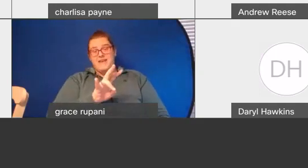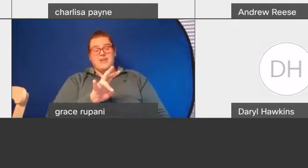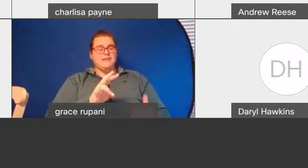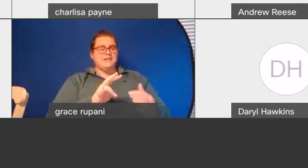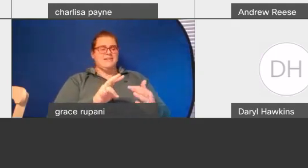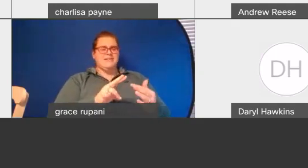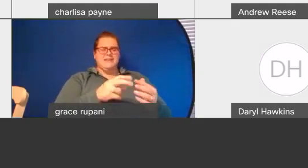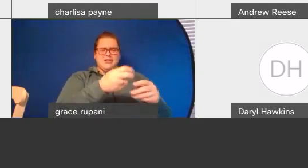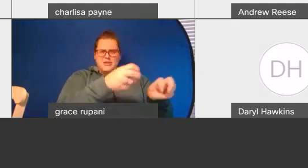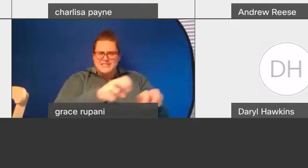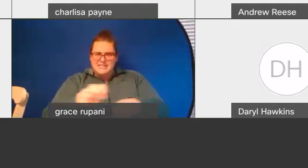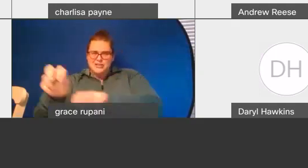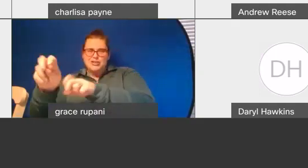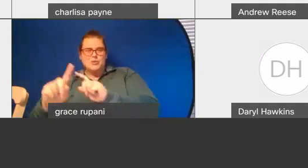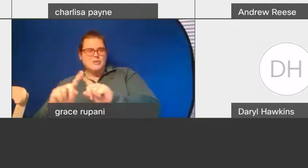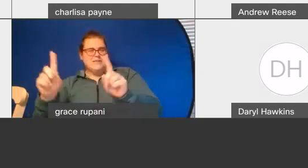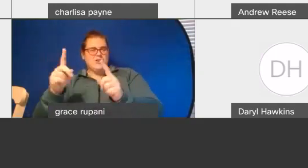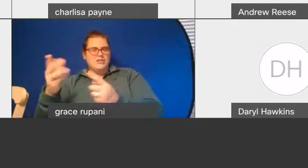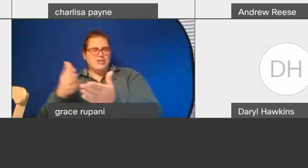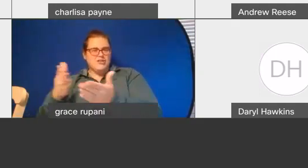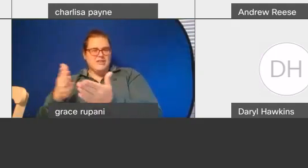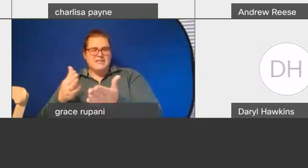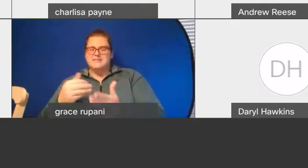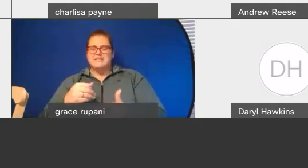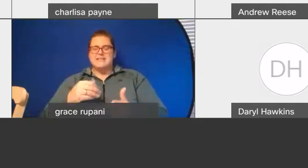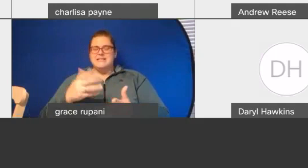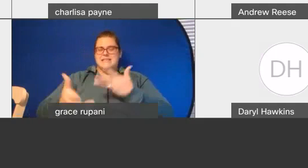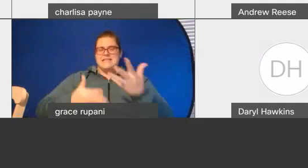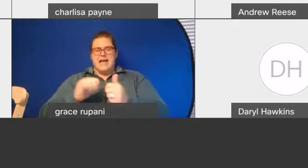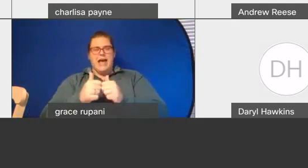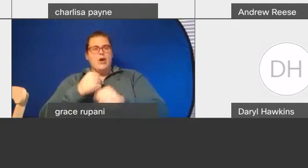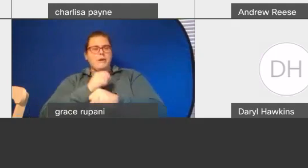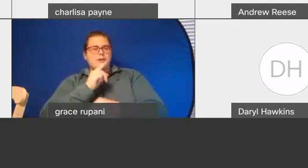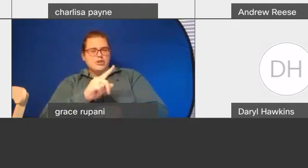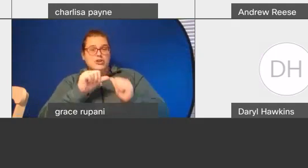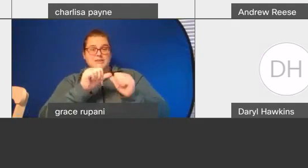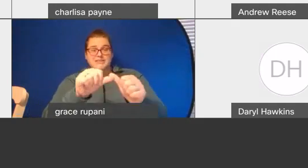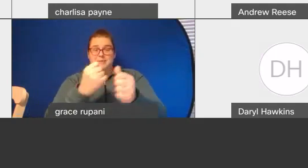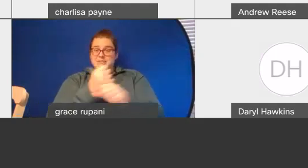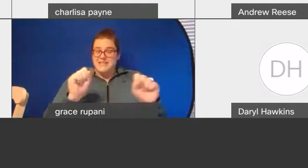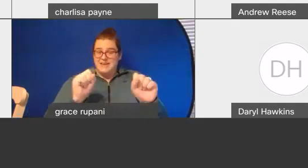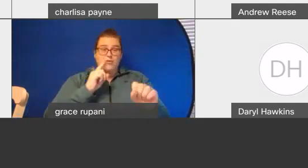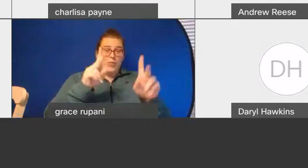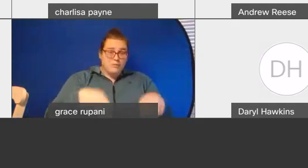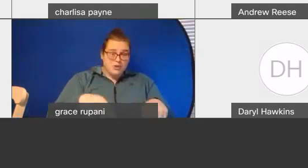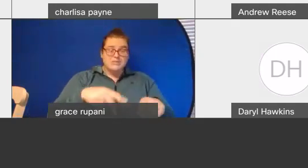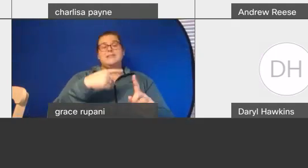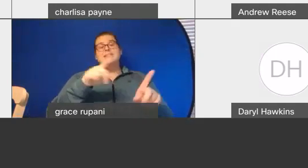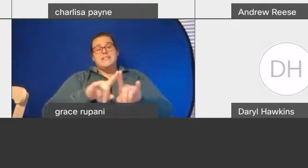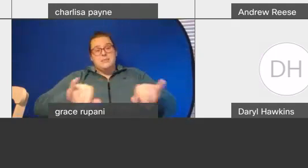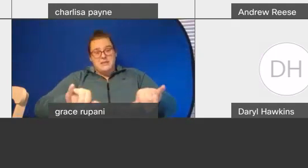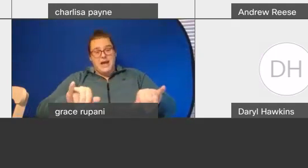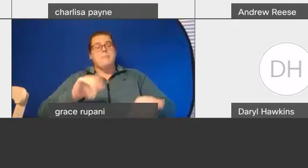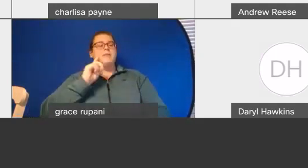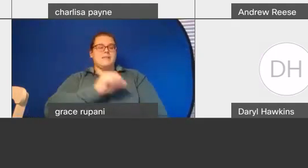you do it in a way that, ensures the person's safety and has the stability of staff for the people in the home who still need